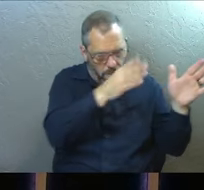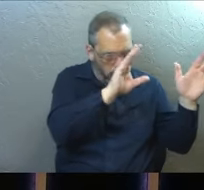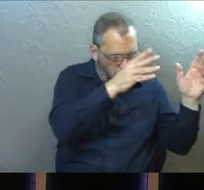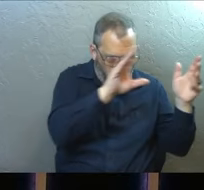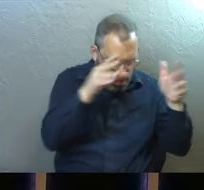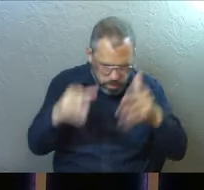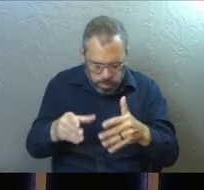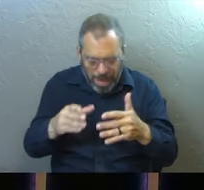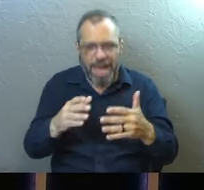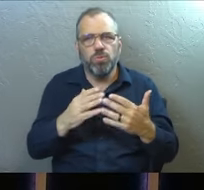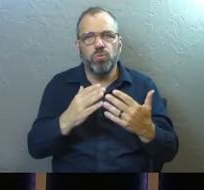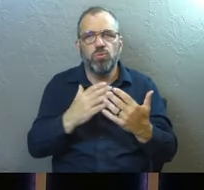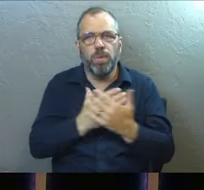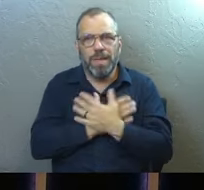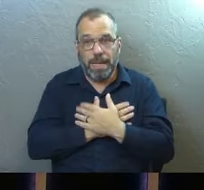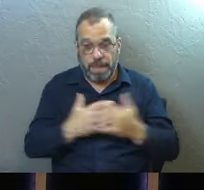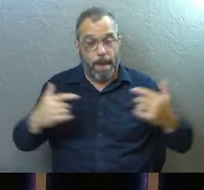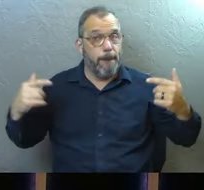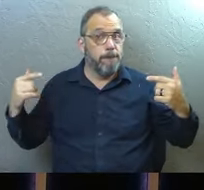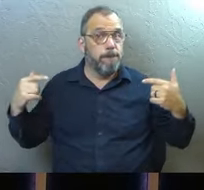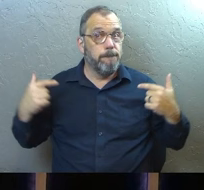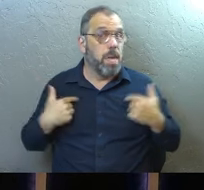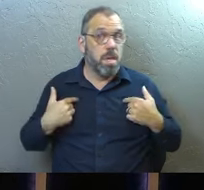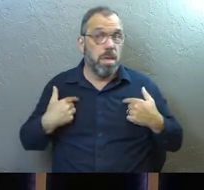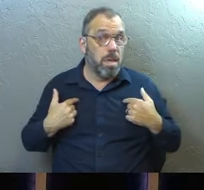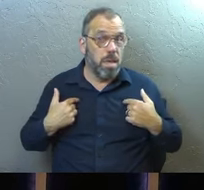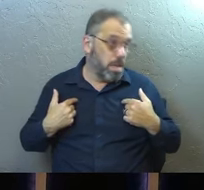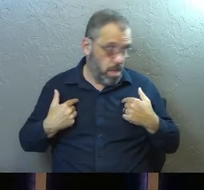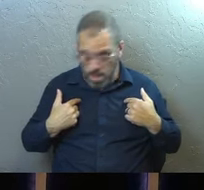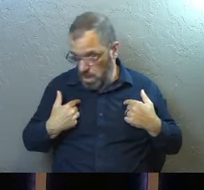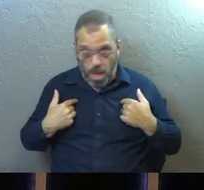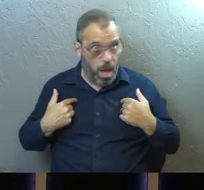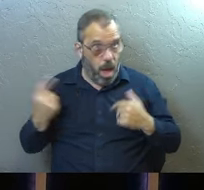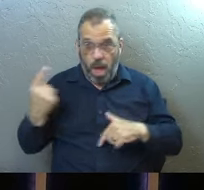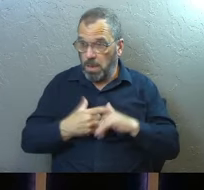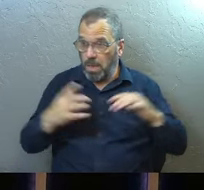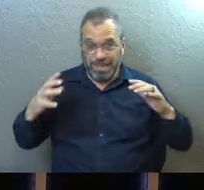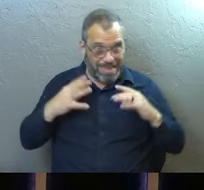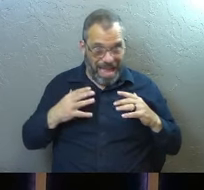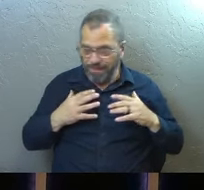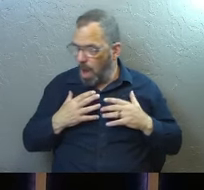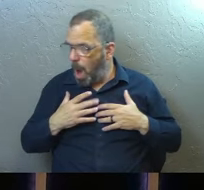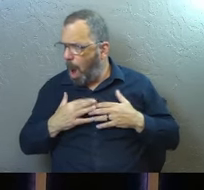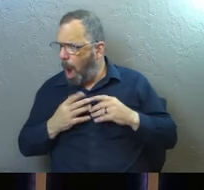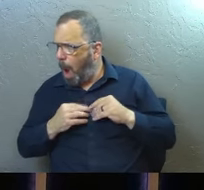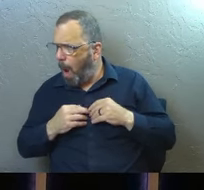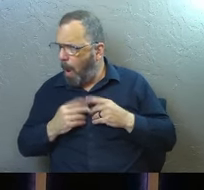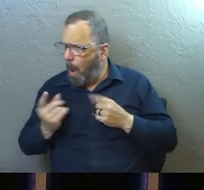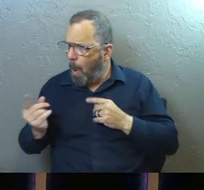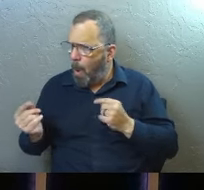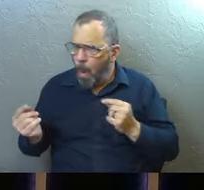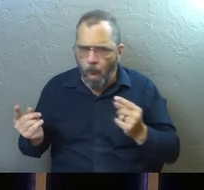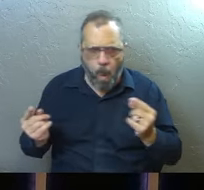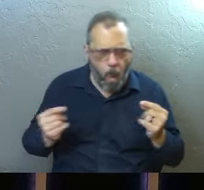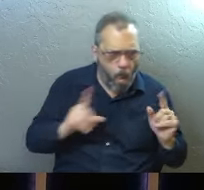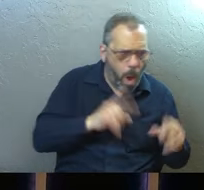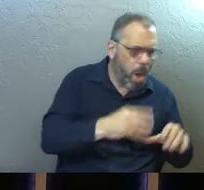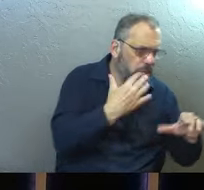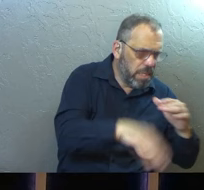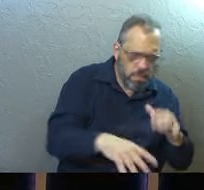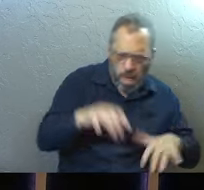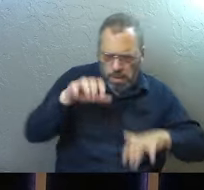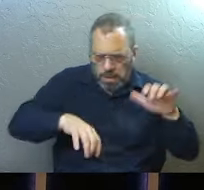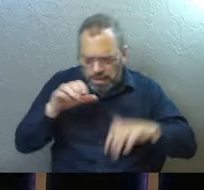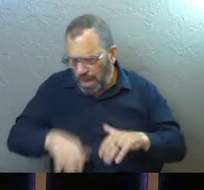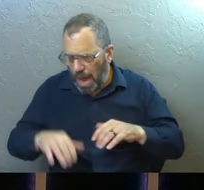need it to relax. Because I'm the guy who very much is like, even on a day off, I'll find little ways to like I'll need to just like respond to this email, or I'm